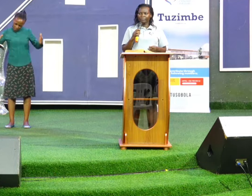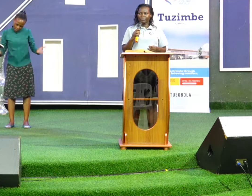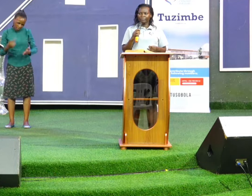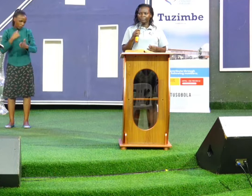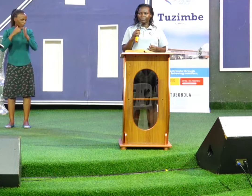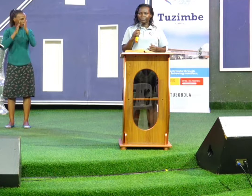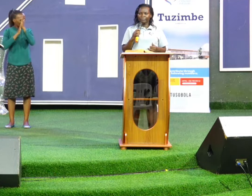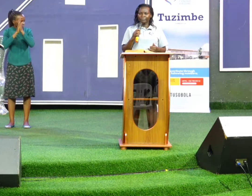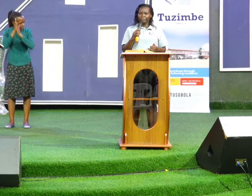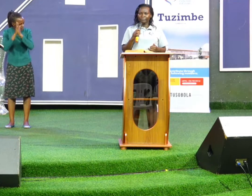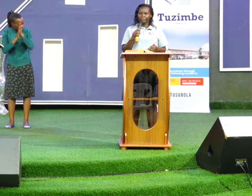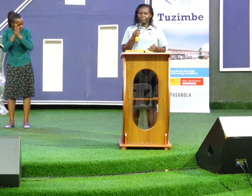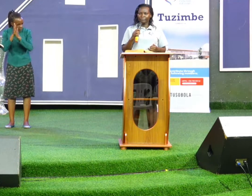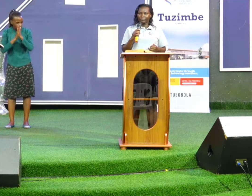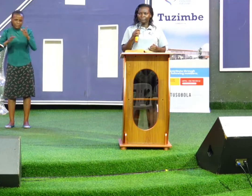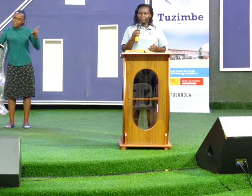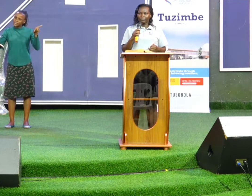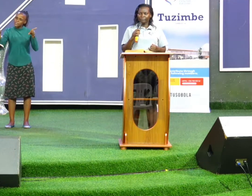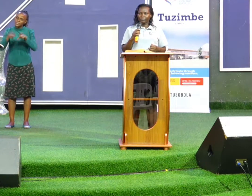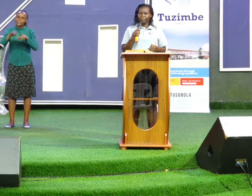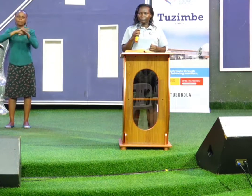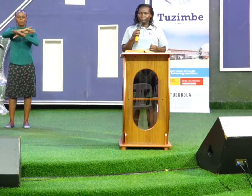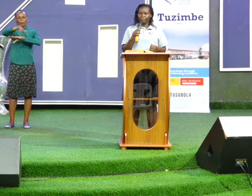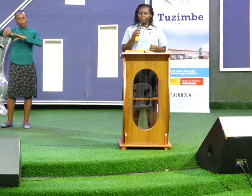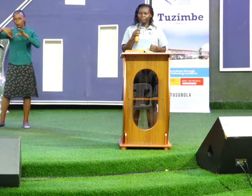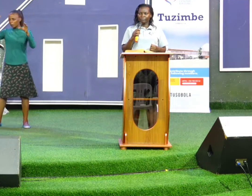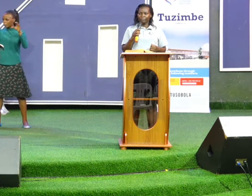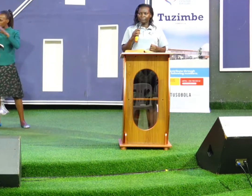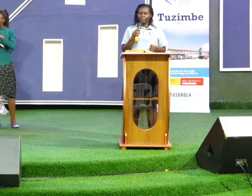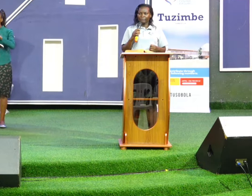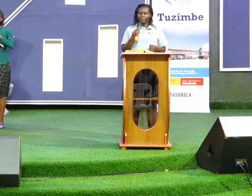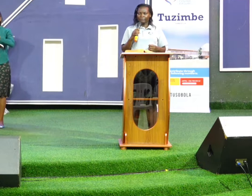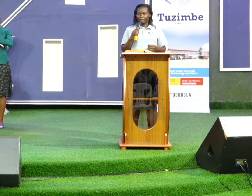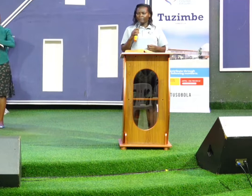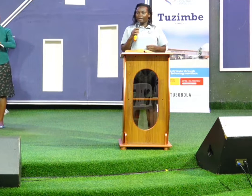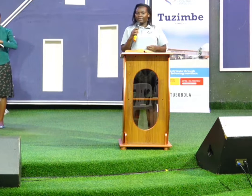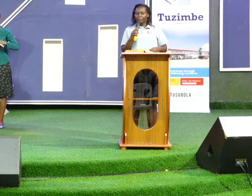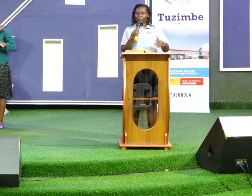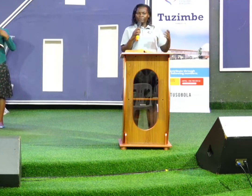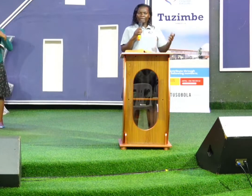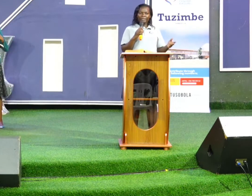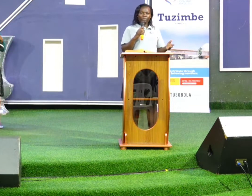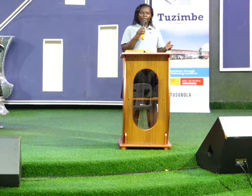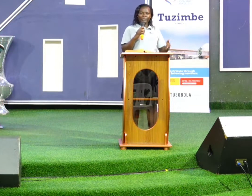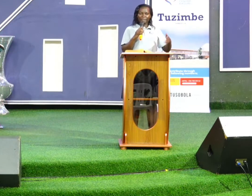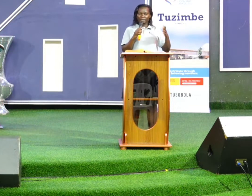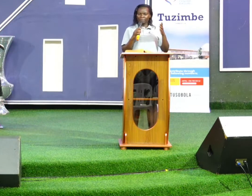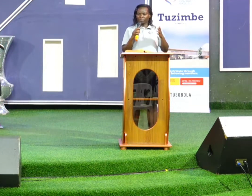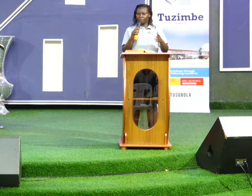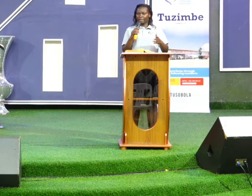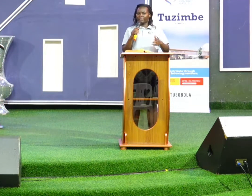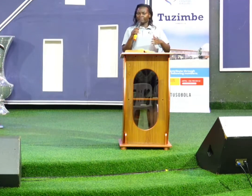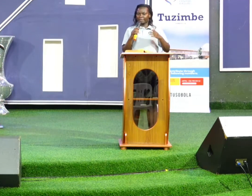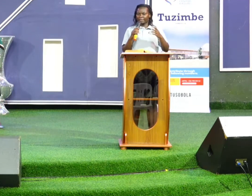that the flock that is before me will inherit its promised land. Era kwe kuyayana kwange nti